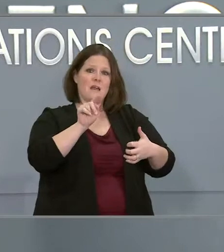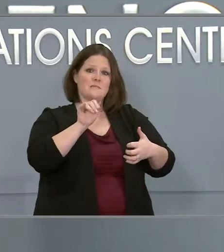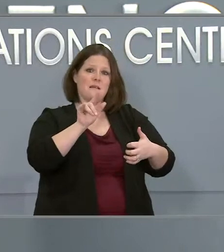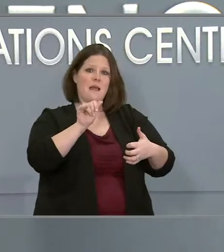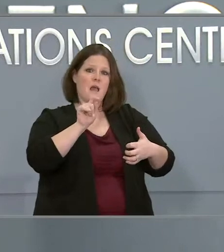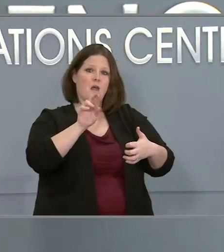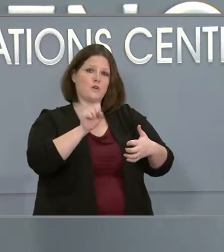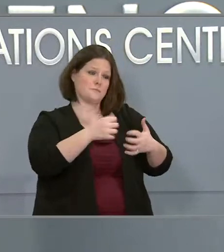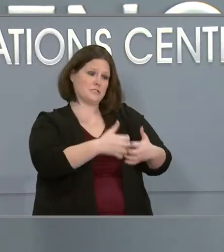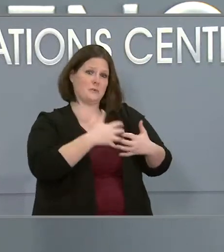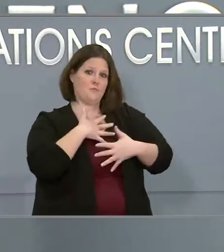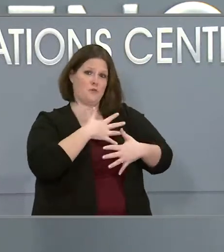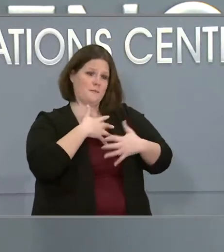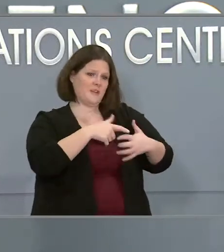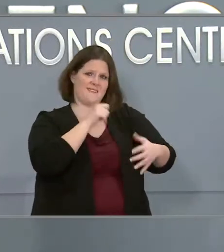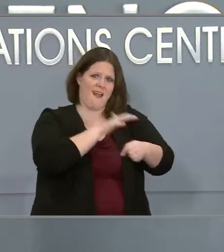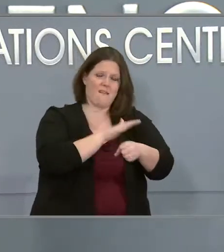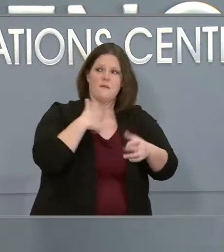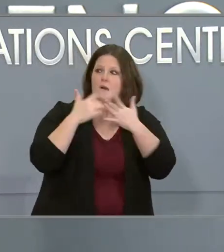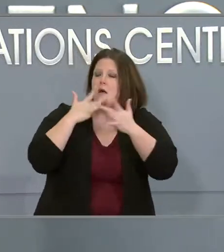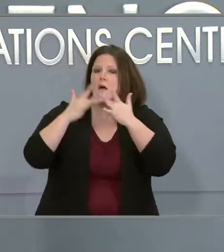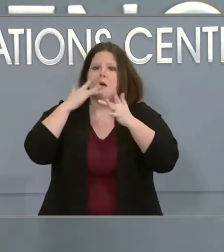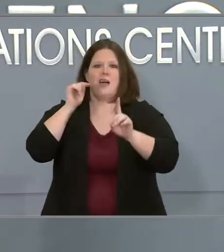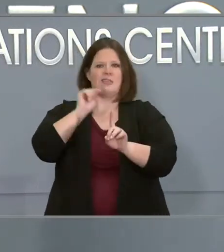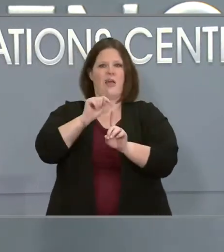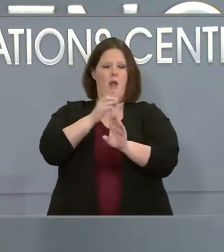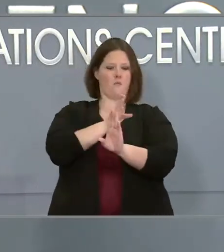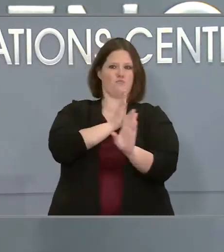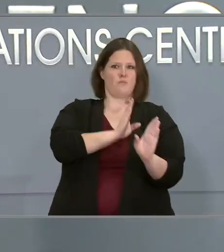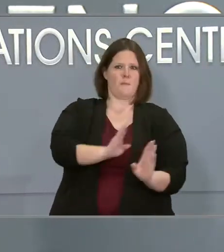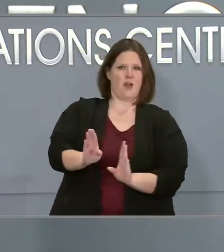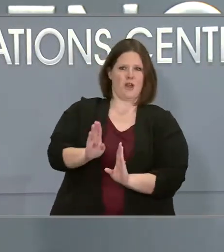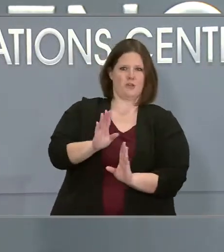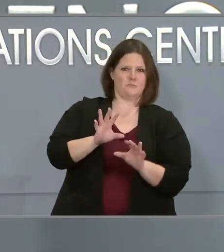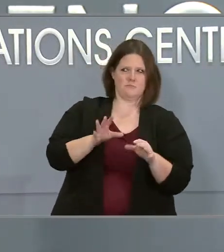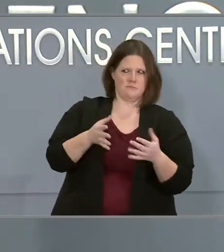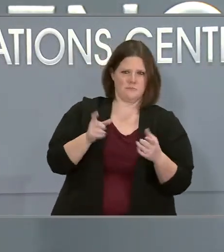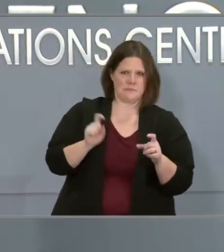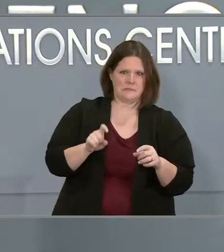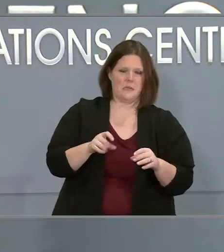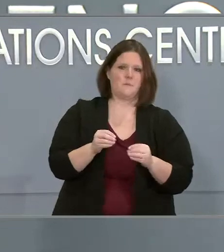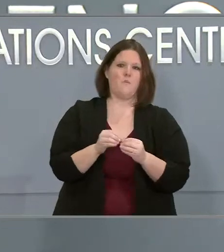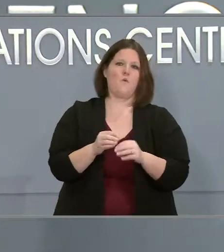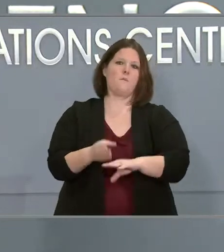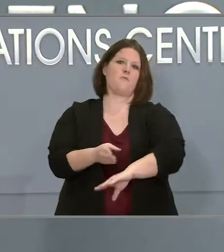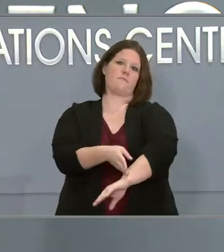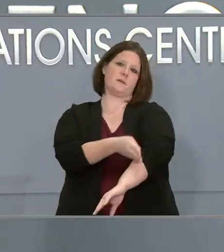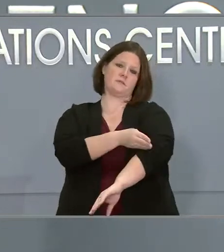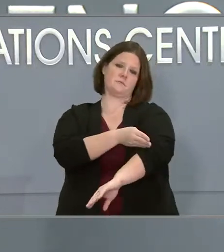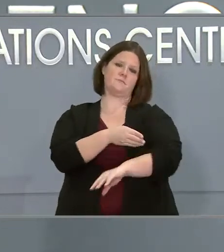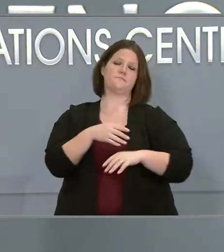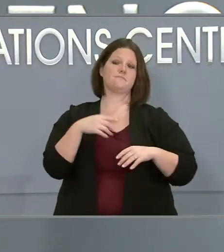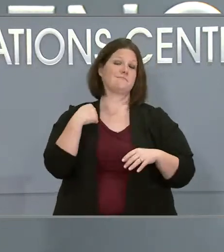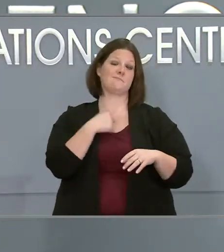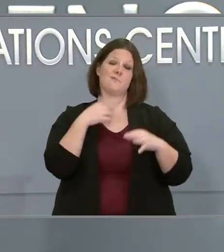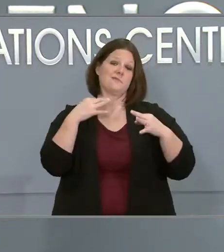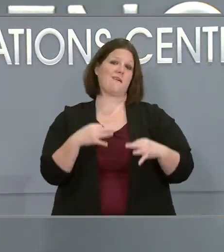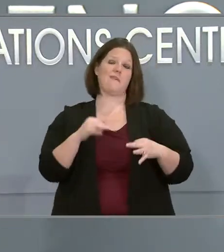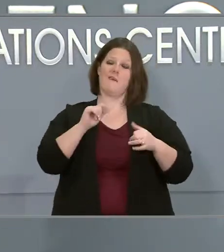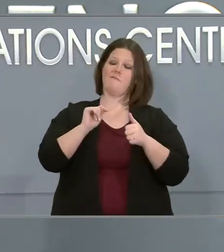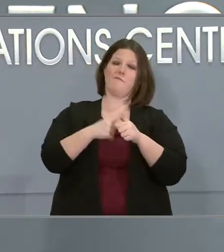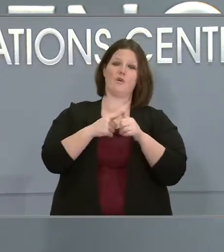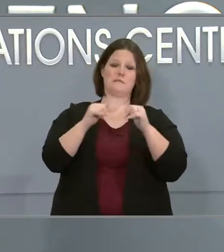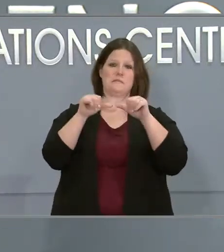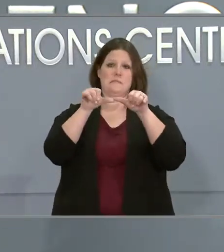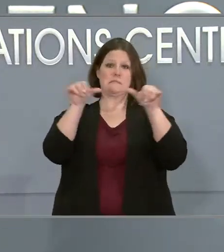a lot of lessons learned there. I think our data infrastructure as well was something we needed to build that did not exist at first